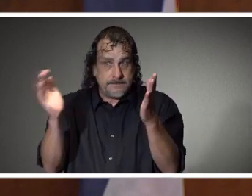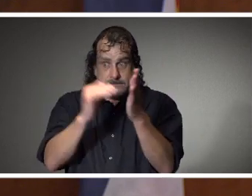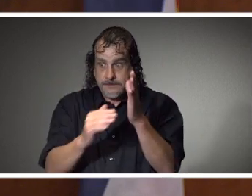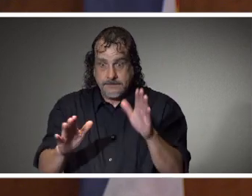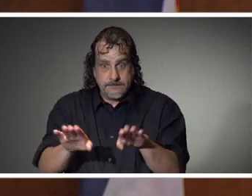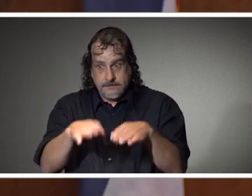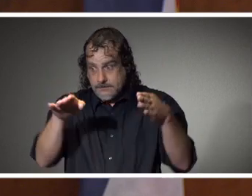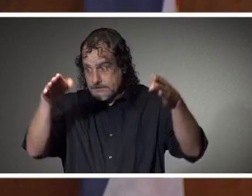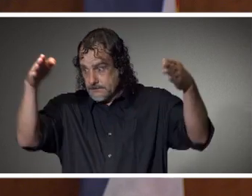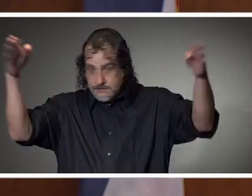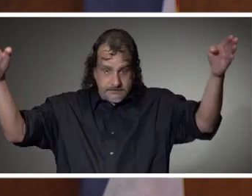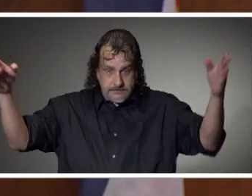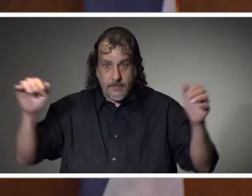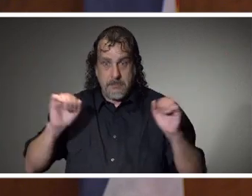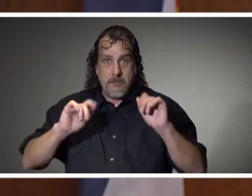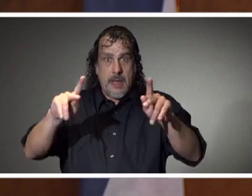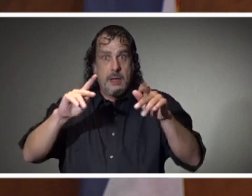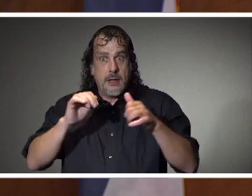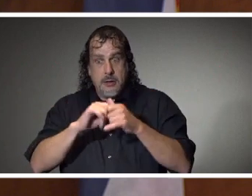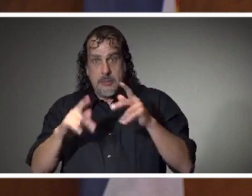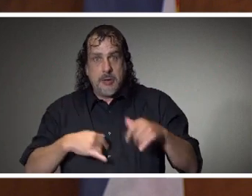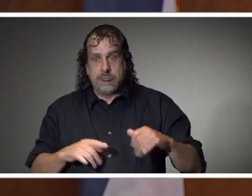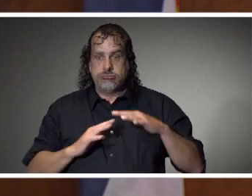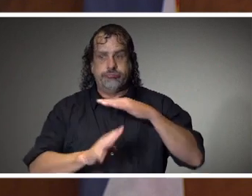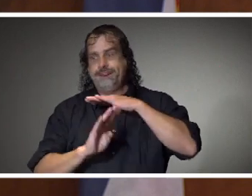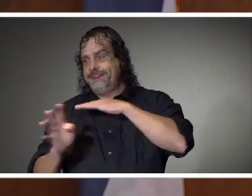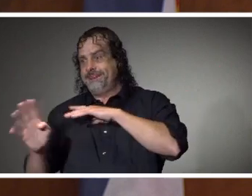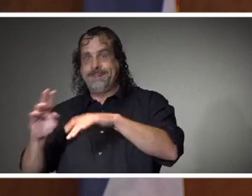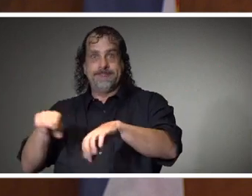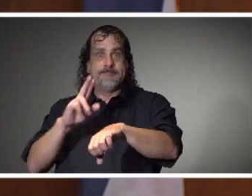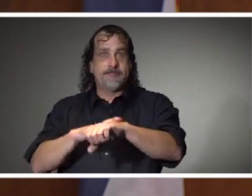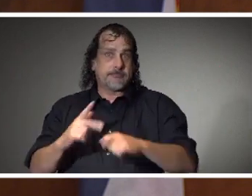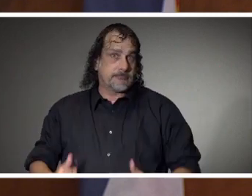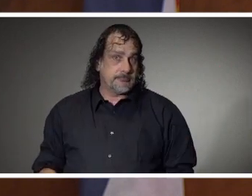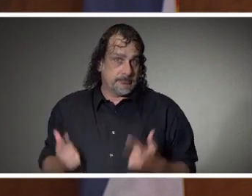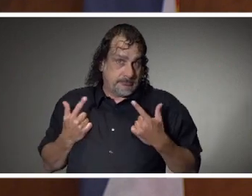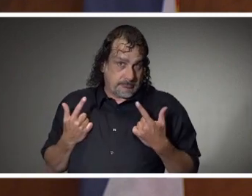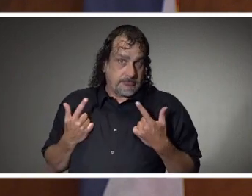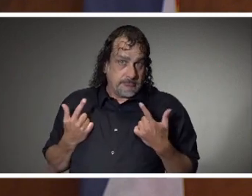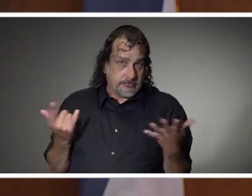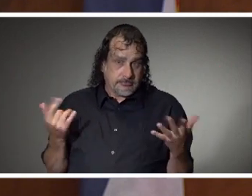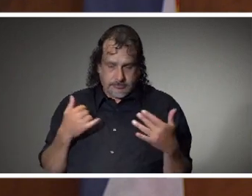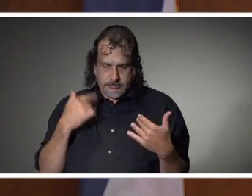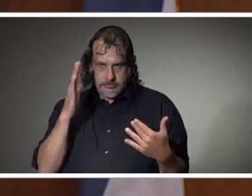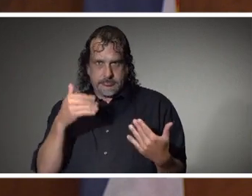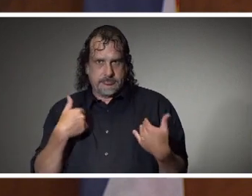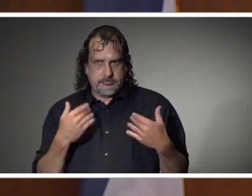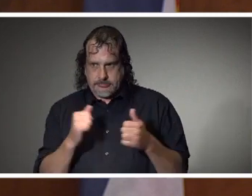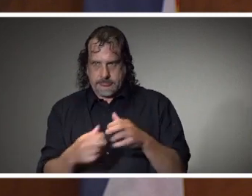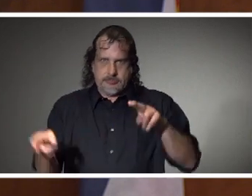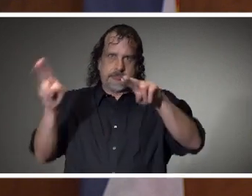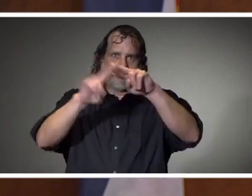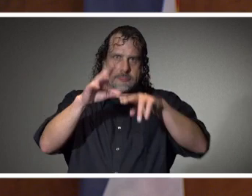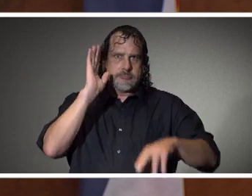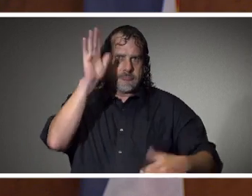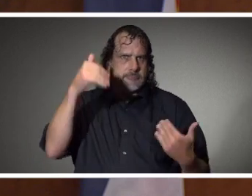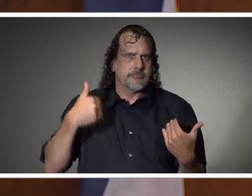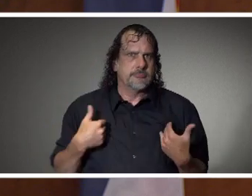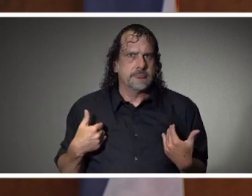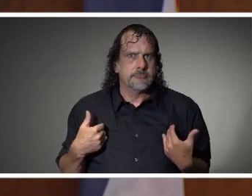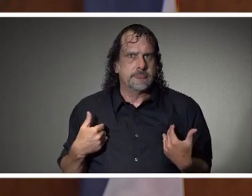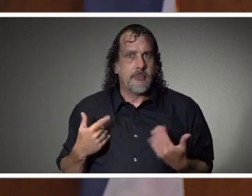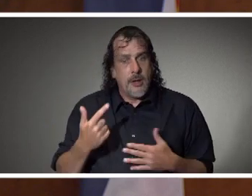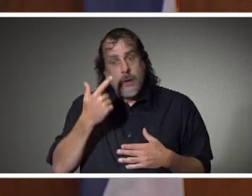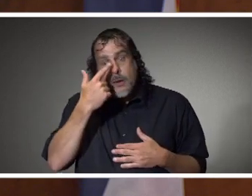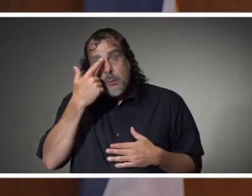people back to doing what they believe to be more normal, we're having more cases. And so because of that,